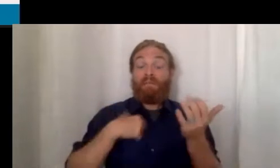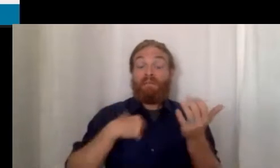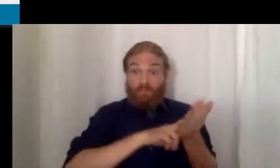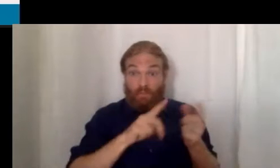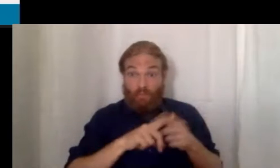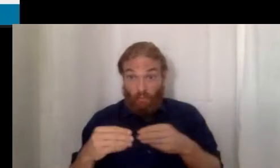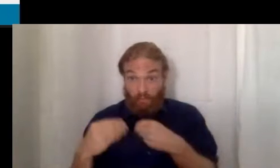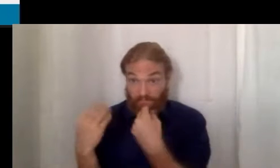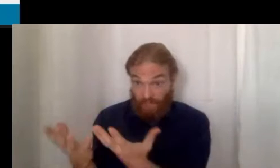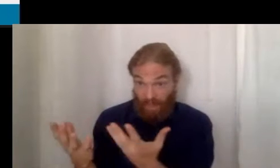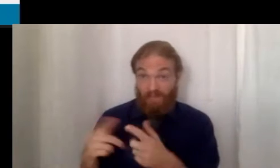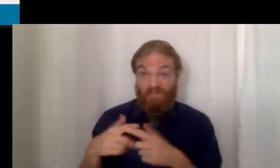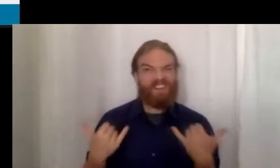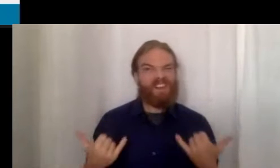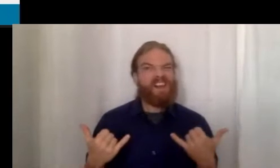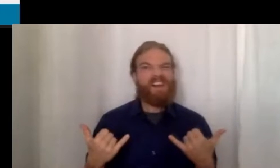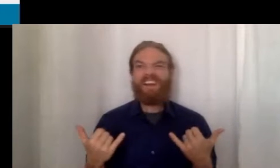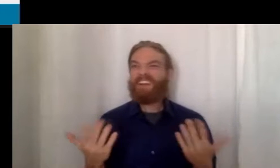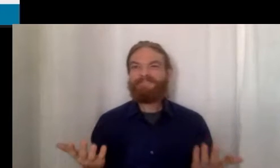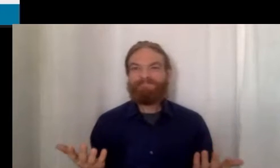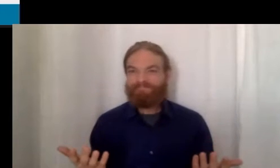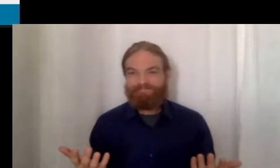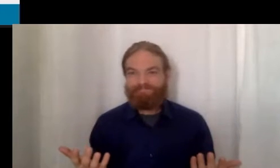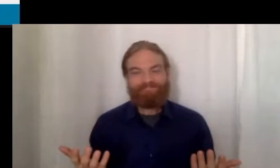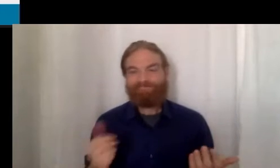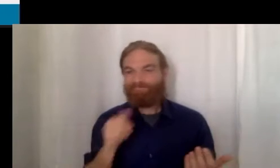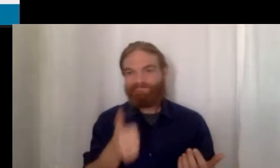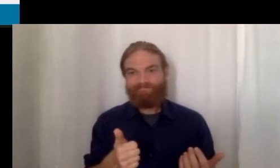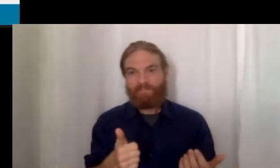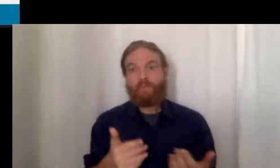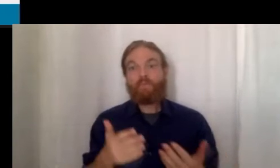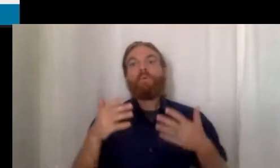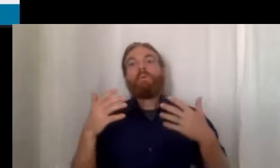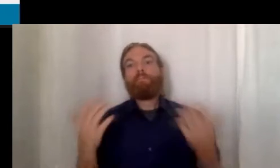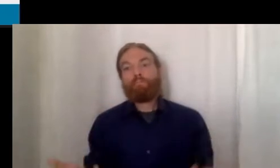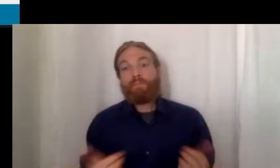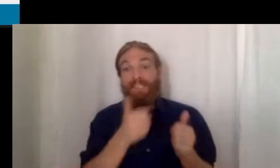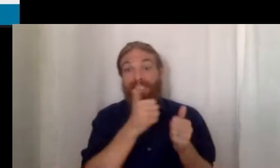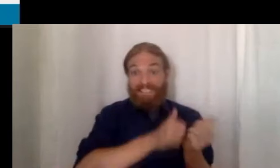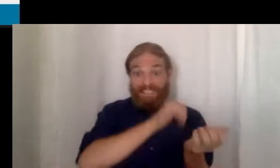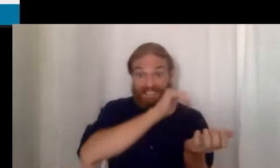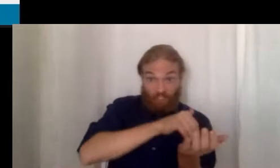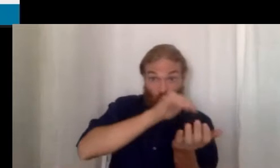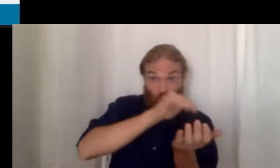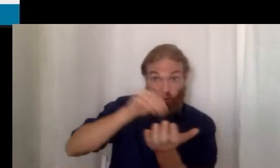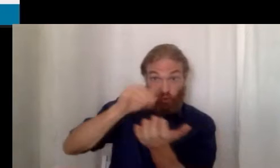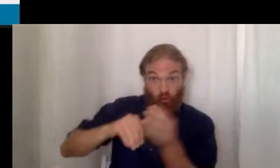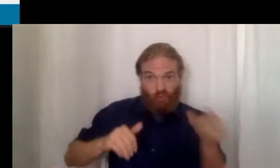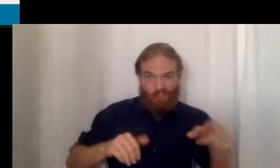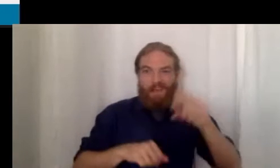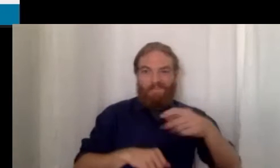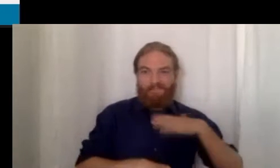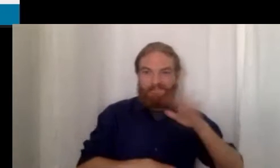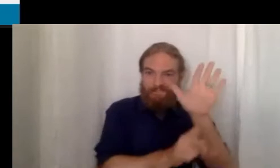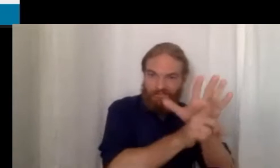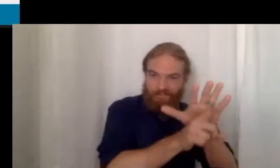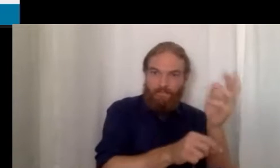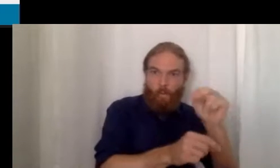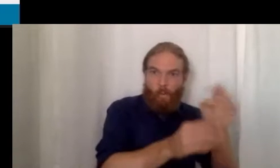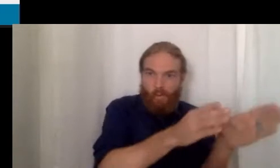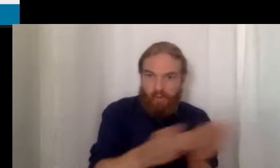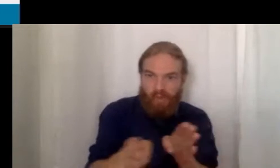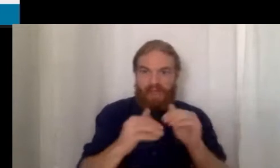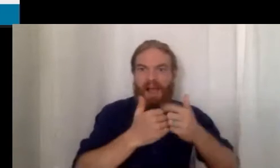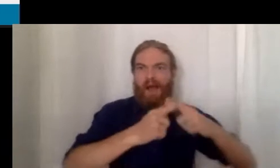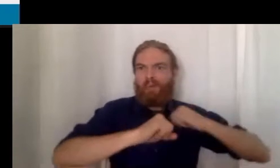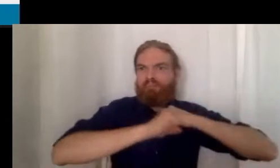a plan for protecting their residents and staff. So we're helping them coordinate that. Our mobile outreach